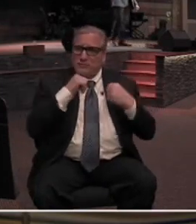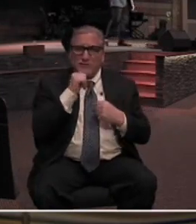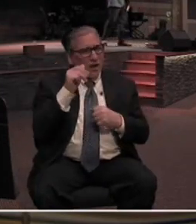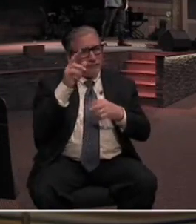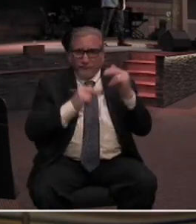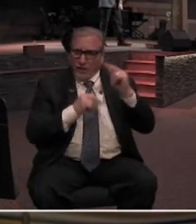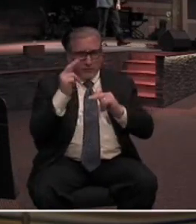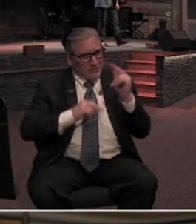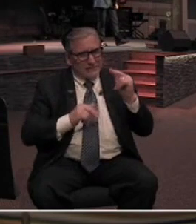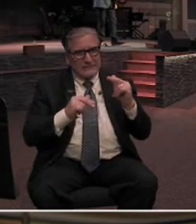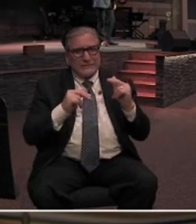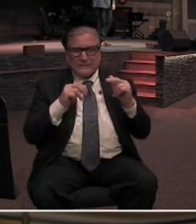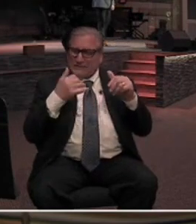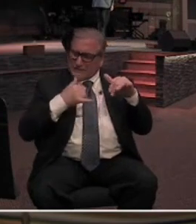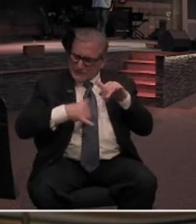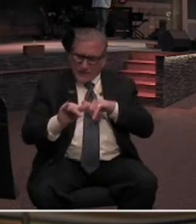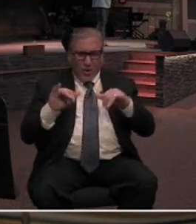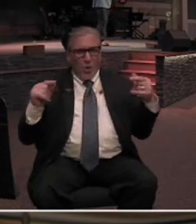They're painful.